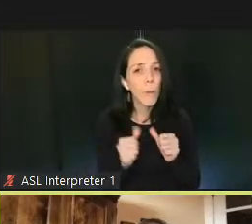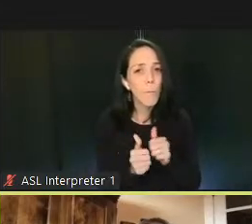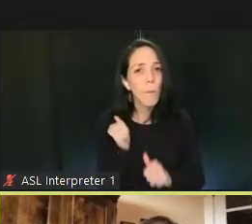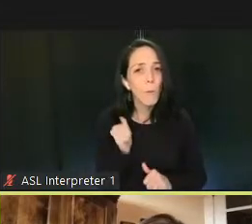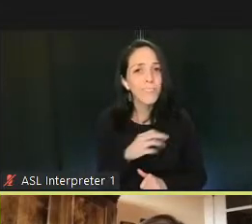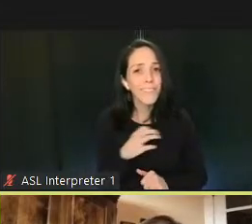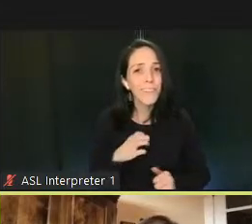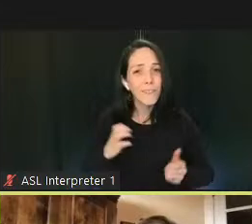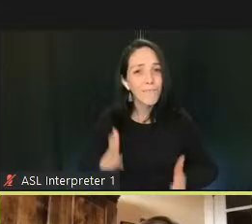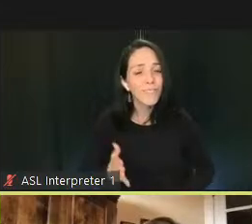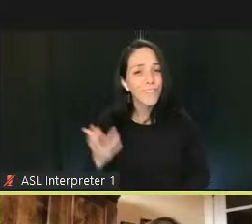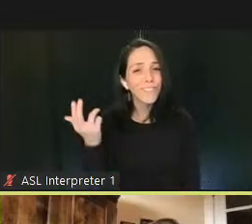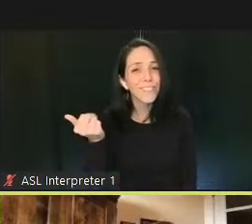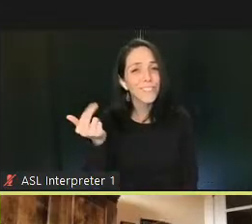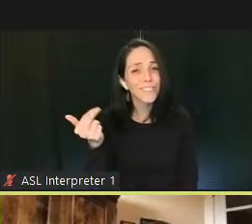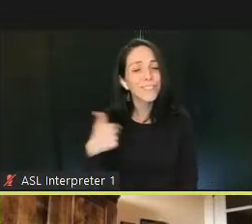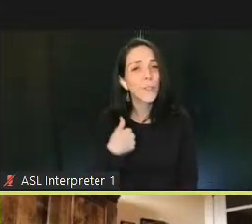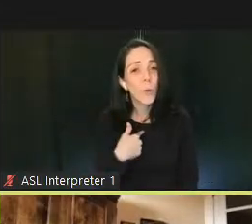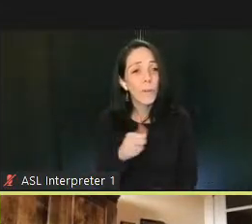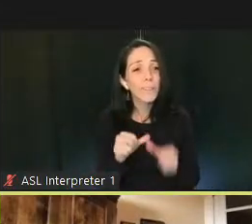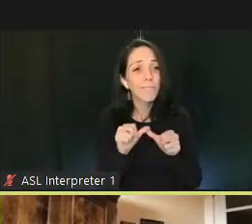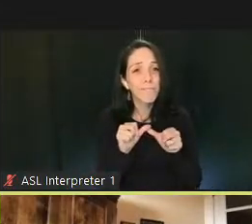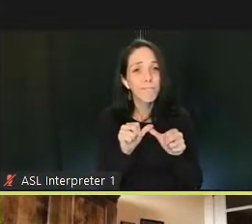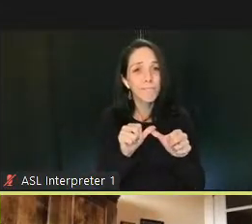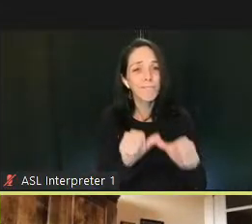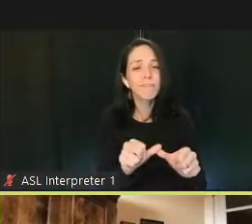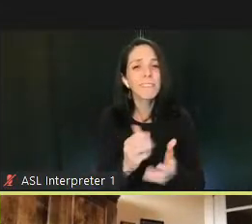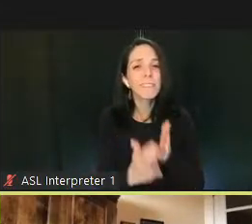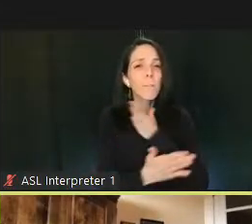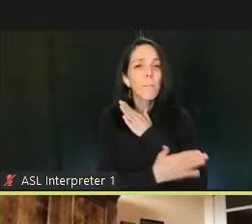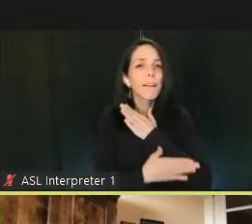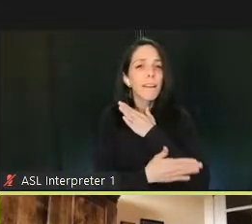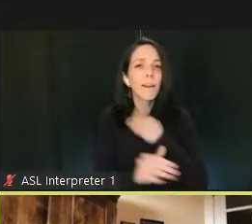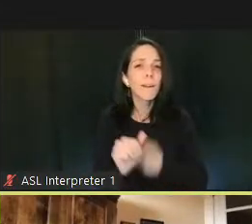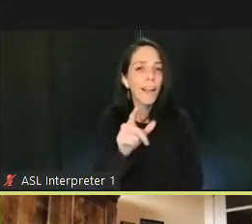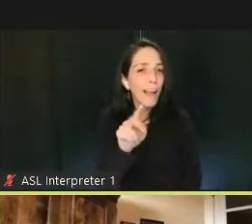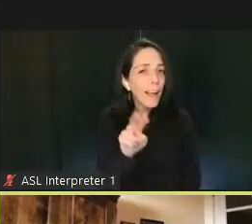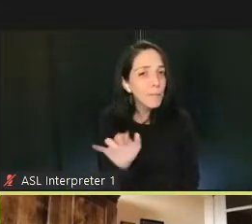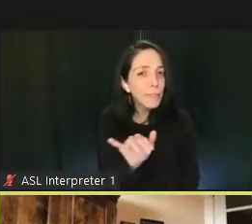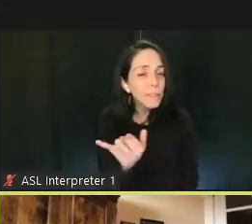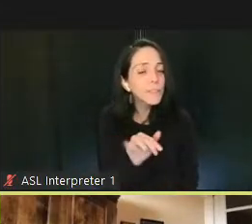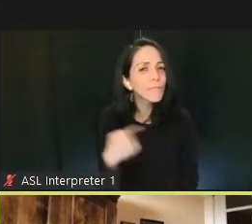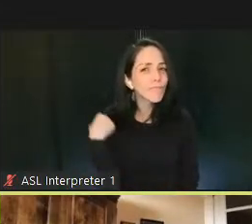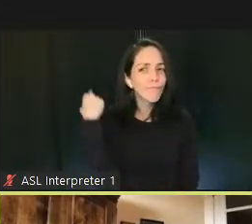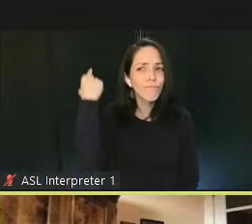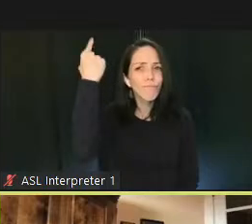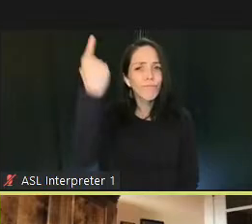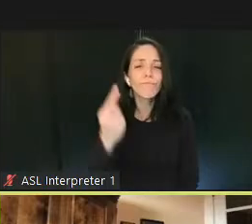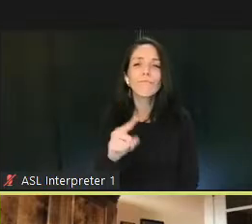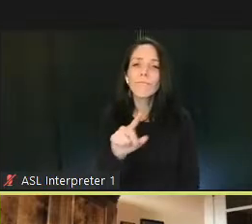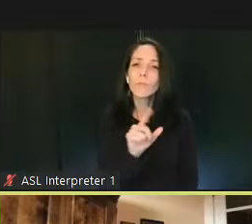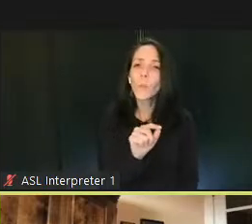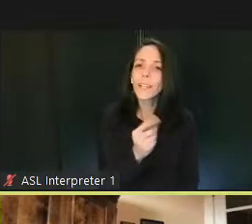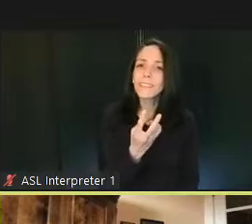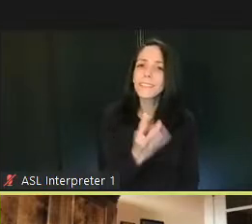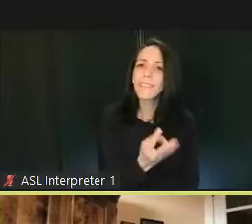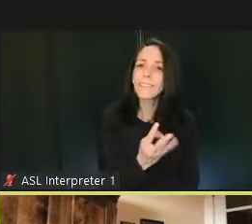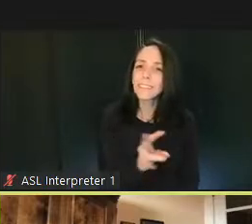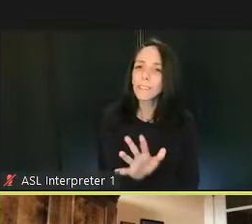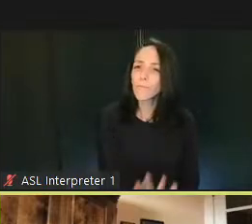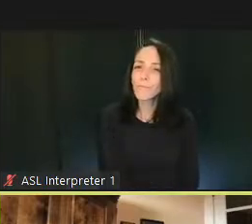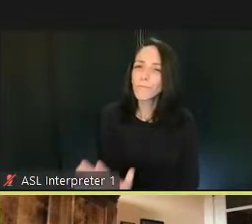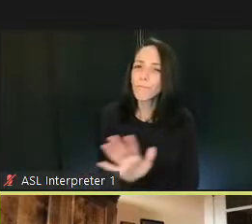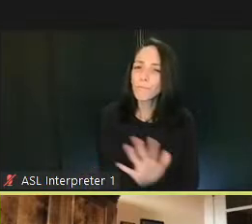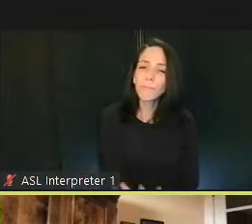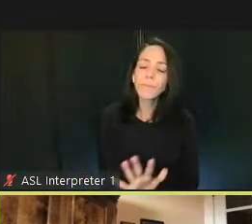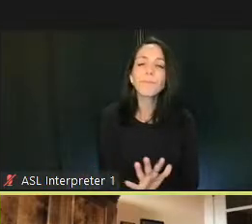And I think we've outlasted some of the county administrators. So I think we've both been on since about 2017. And